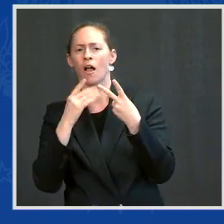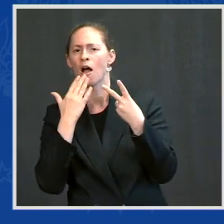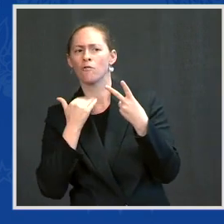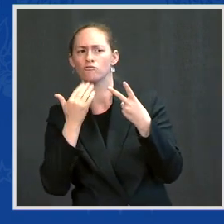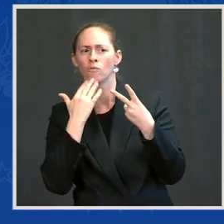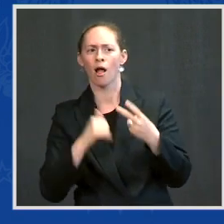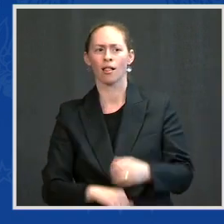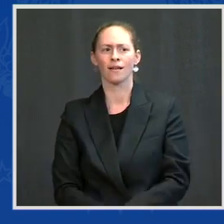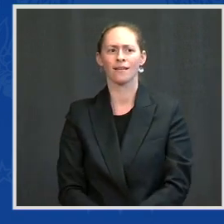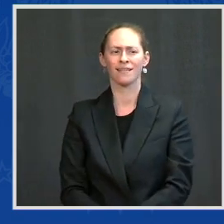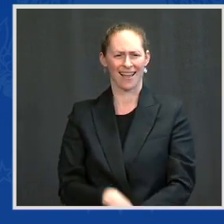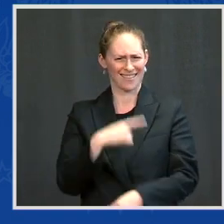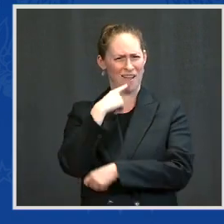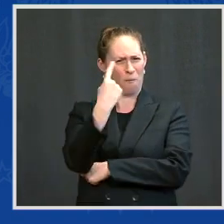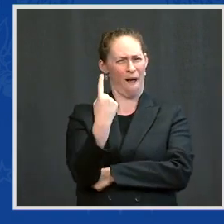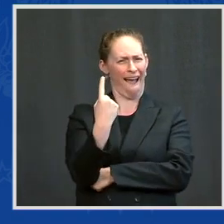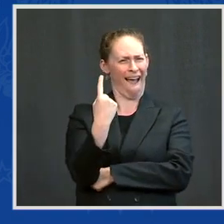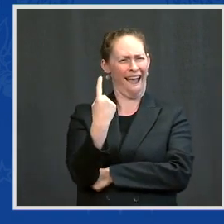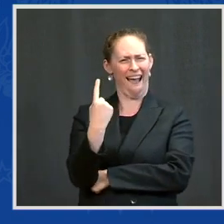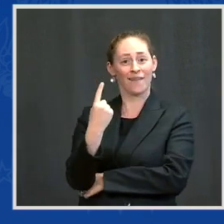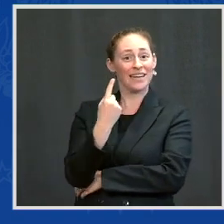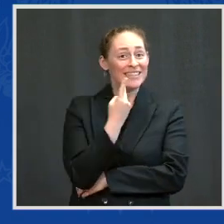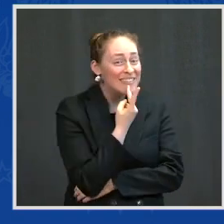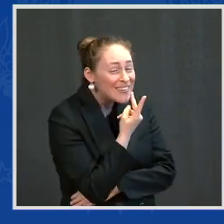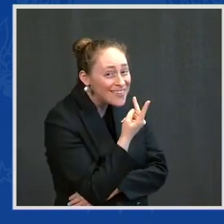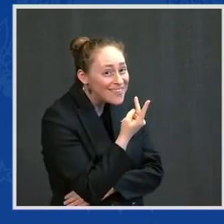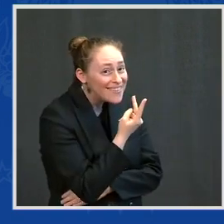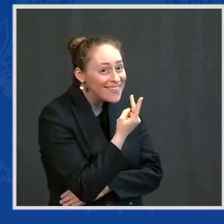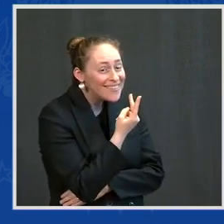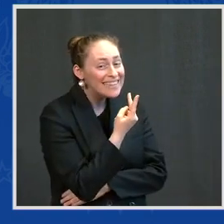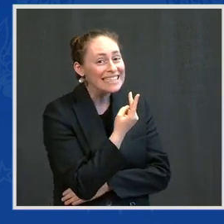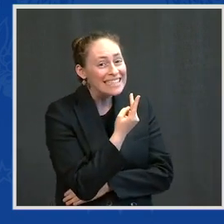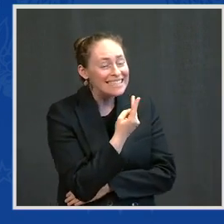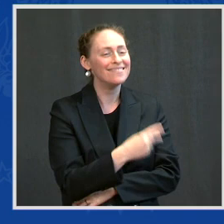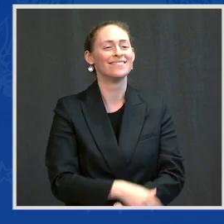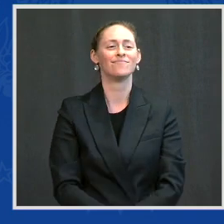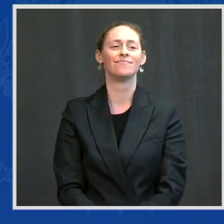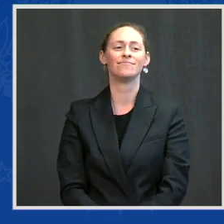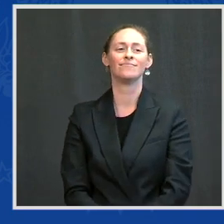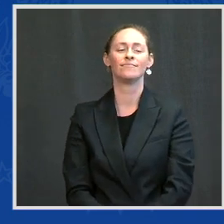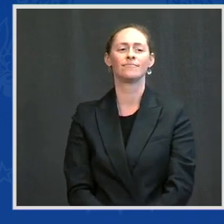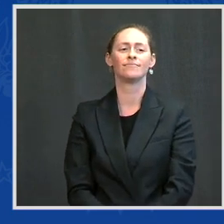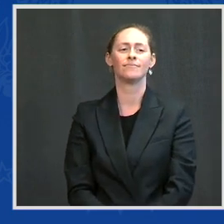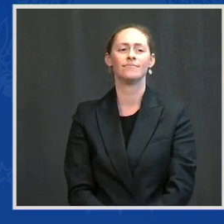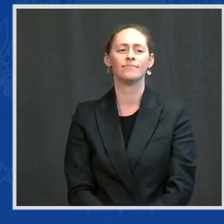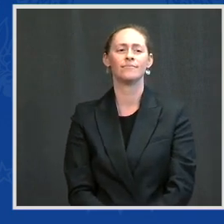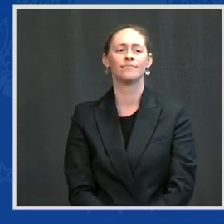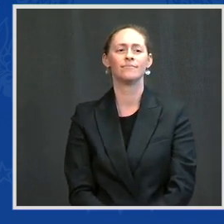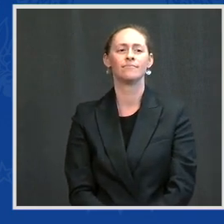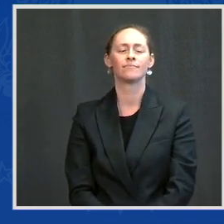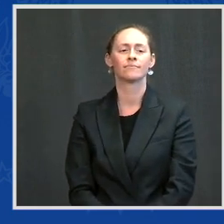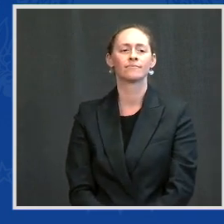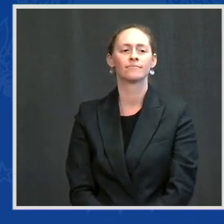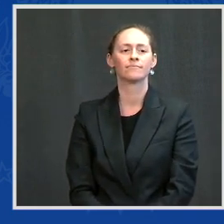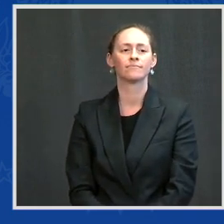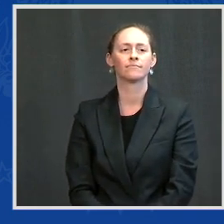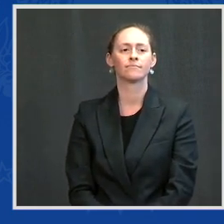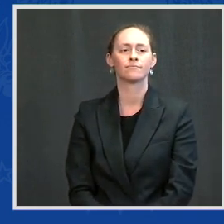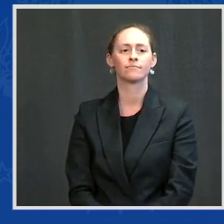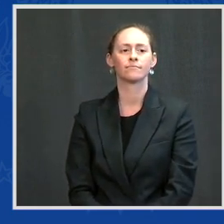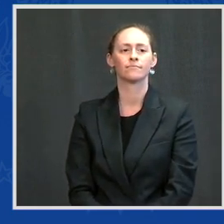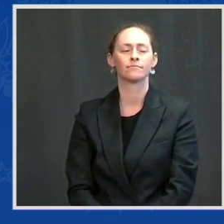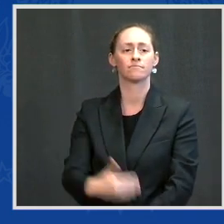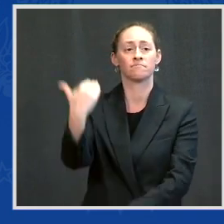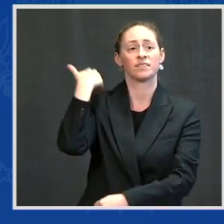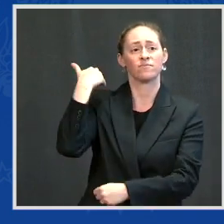we? 2 foreign policy questions. You have said in the past that you would not meet with Kim Jong-un, the leader of North Korea, without